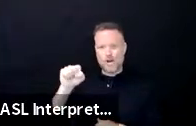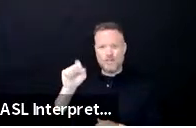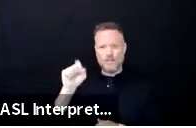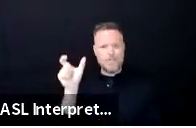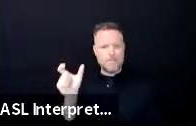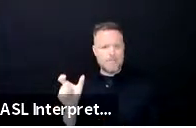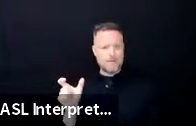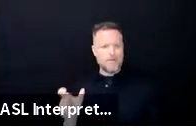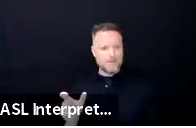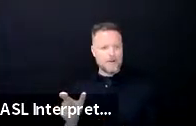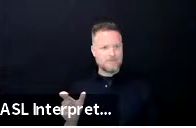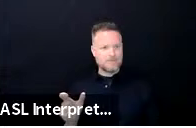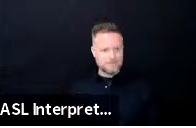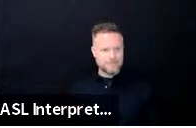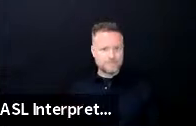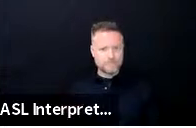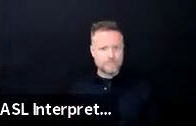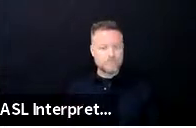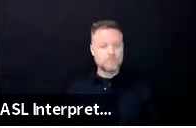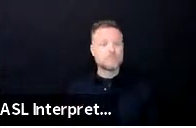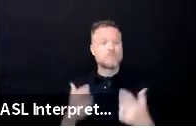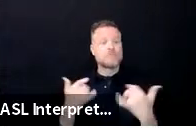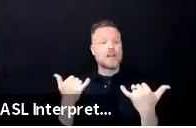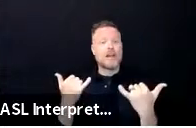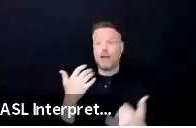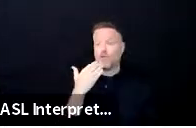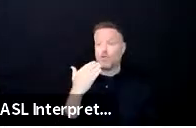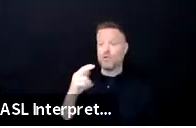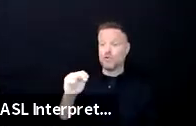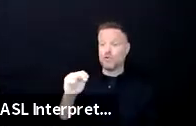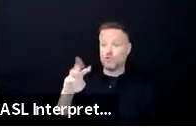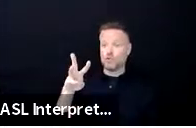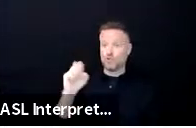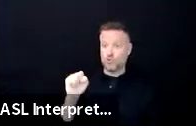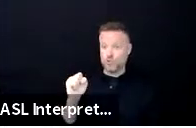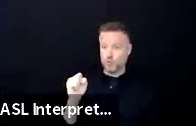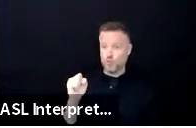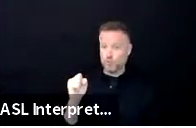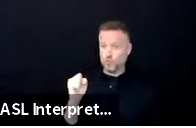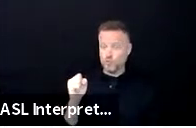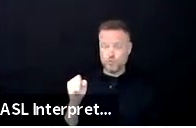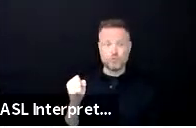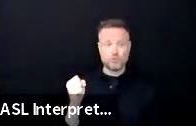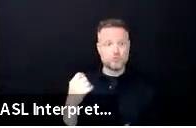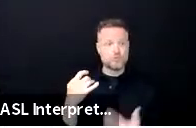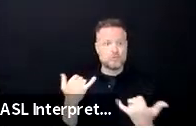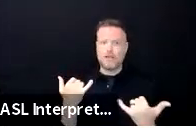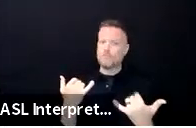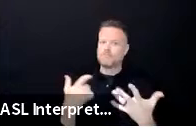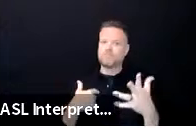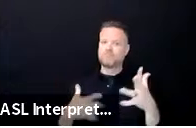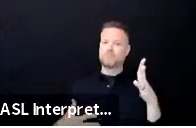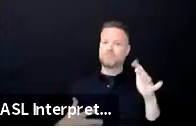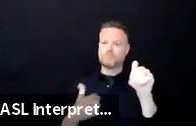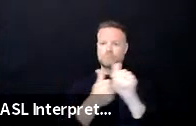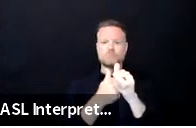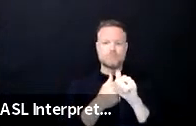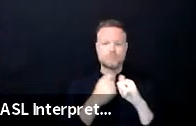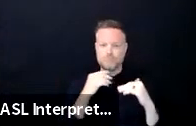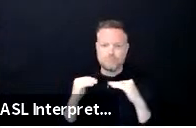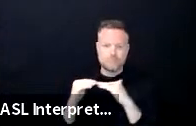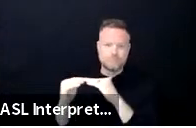big takeaway is, the good news is that we're really catching up in racial and